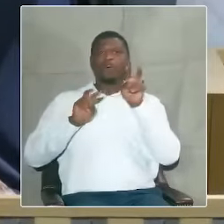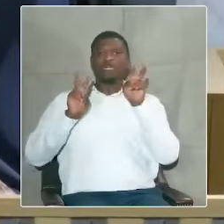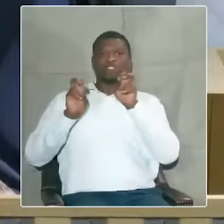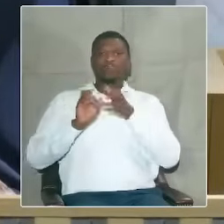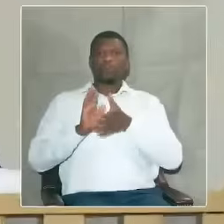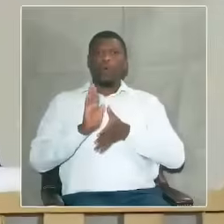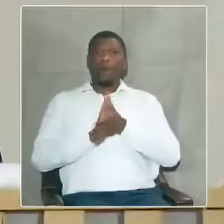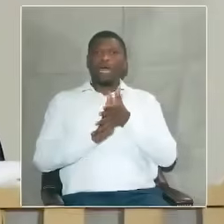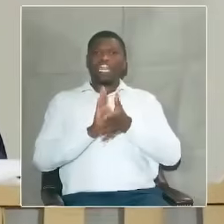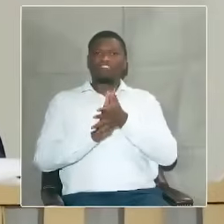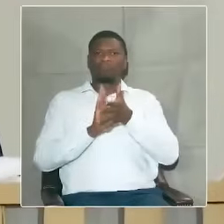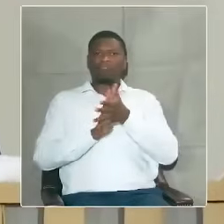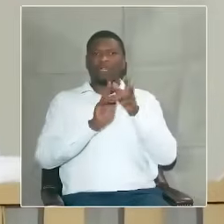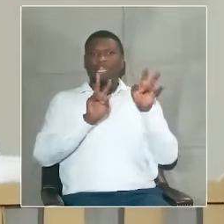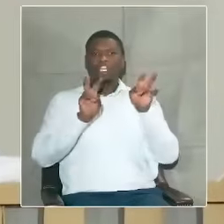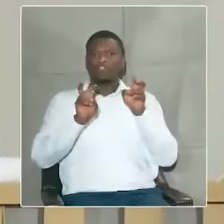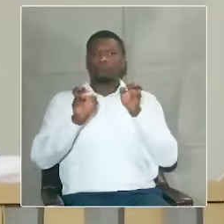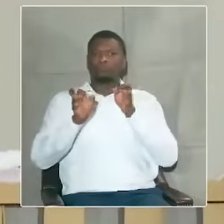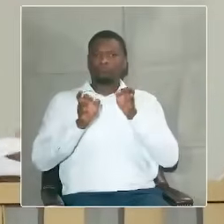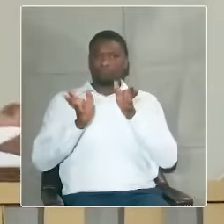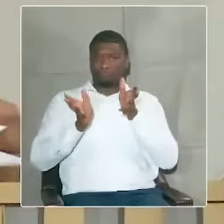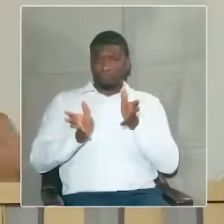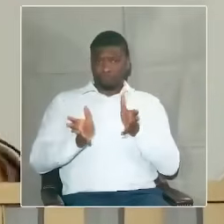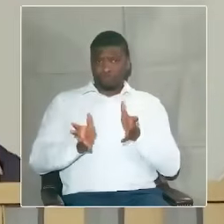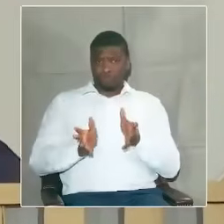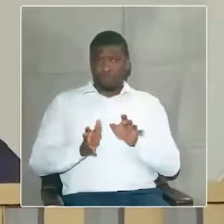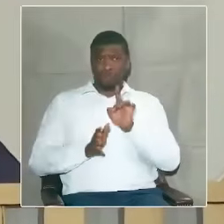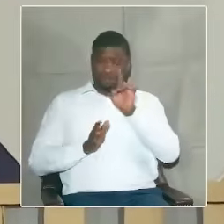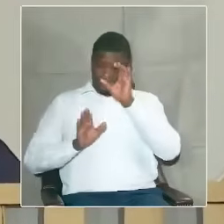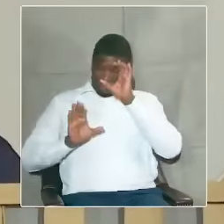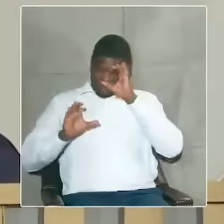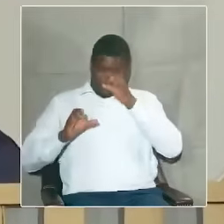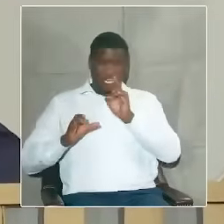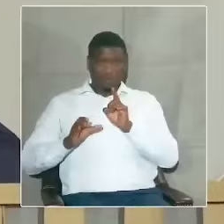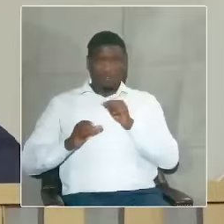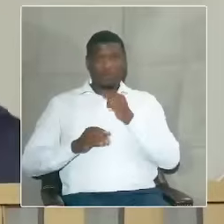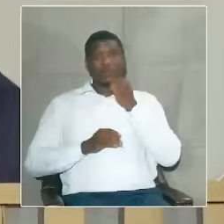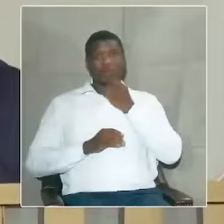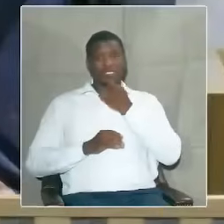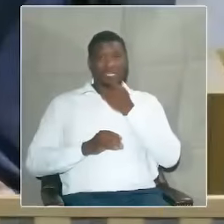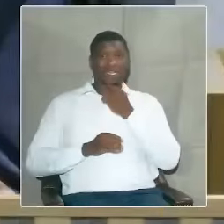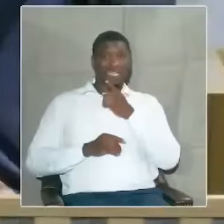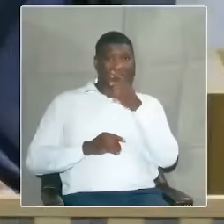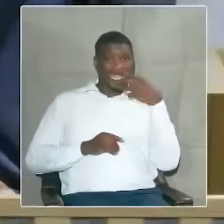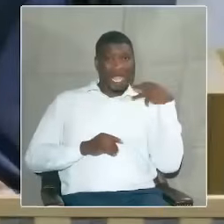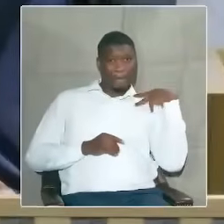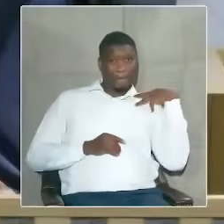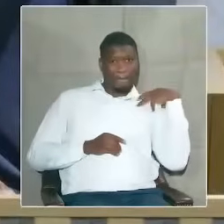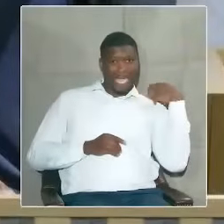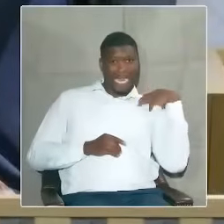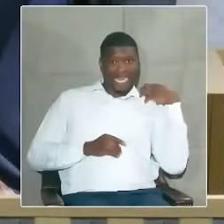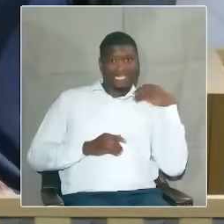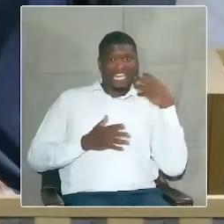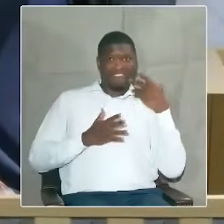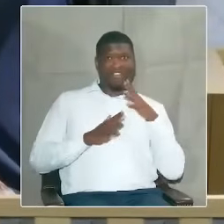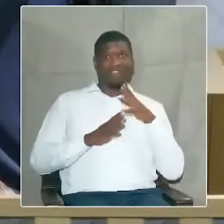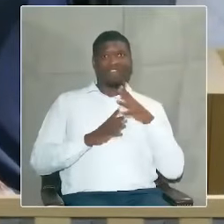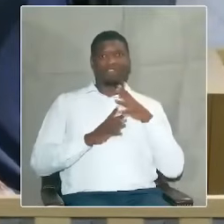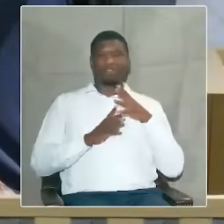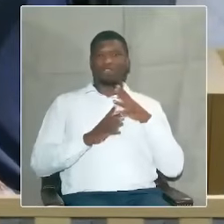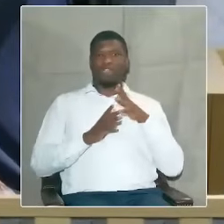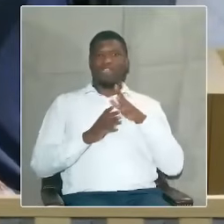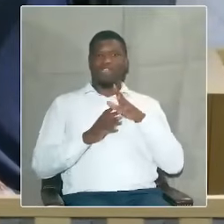is now explained, blah, blah, blah. But what I focus on is you say the minister was encroaching